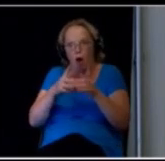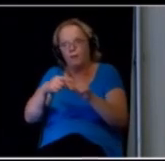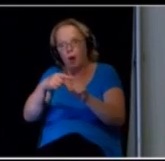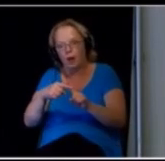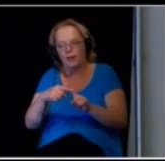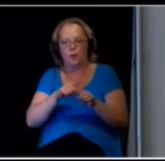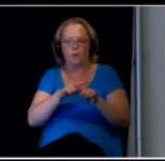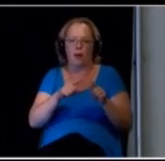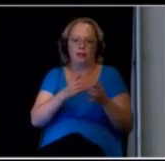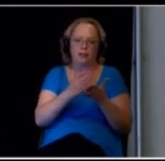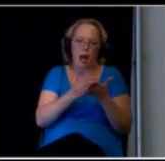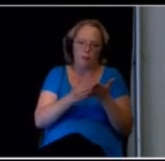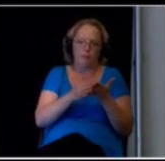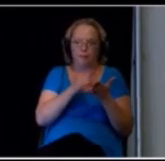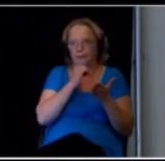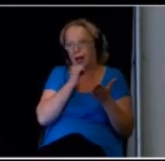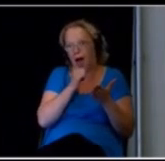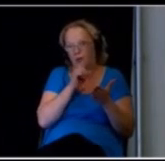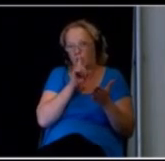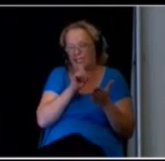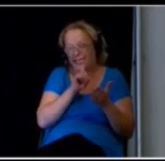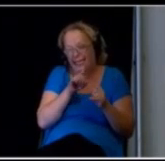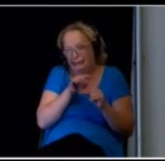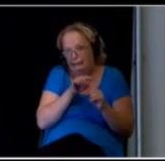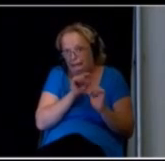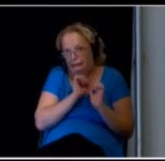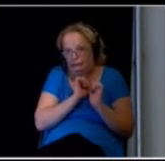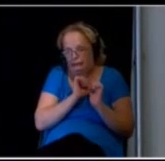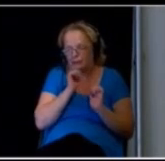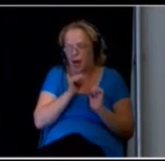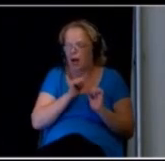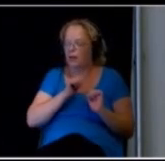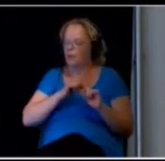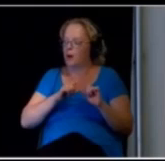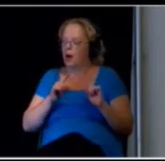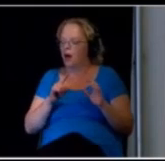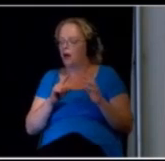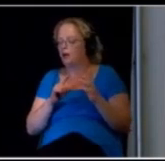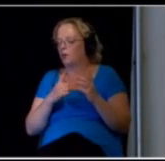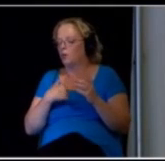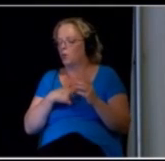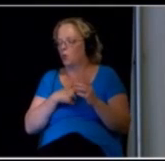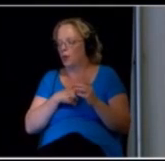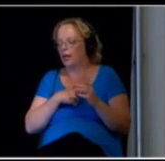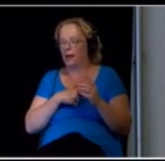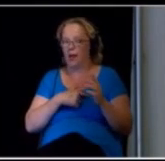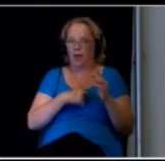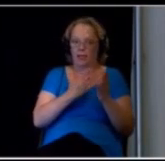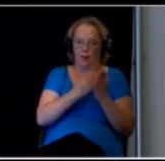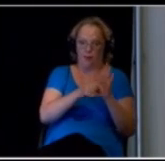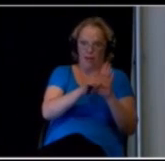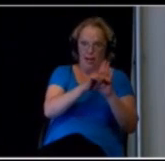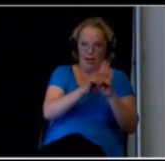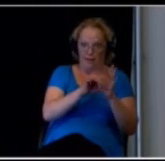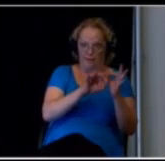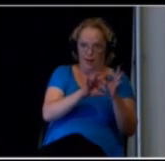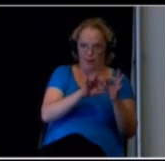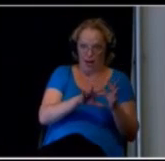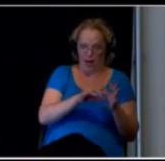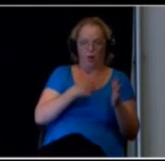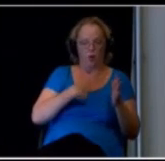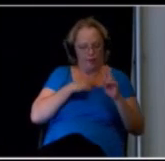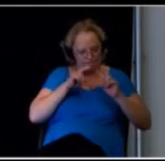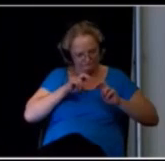positive. But we actually took some of the negative feedback to heart,